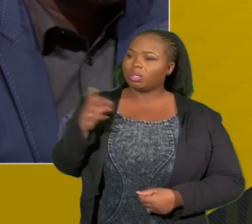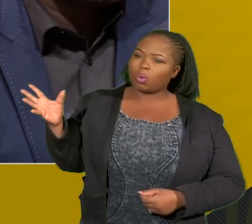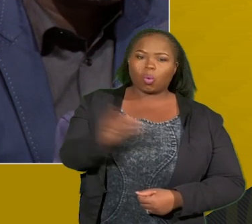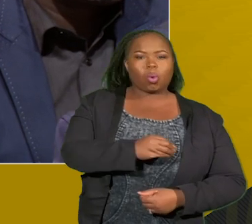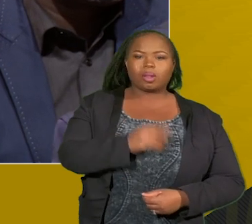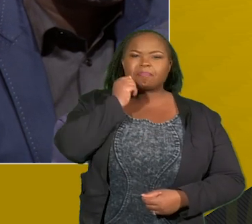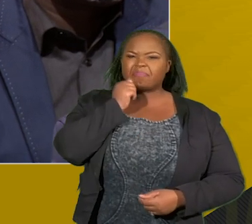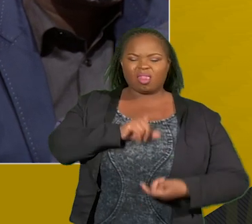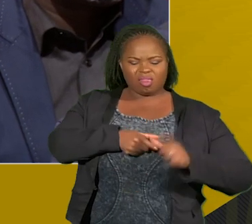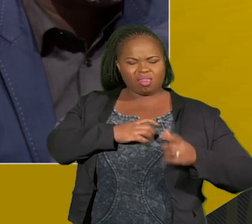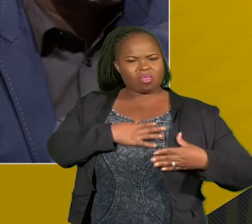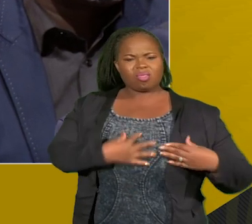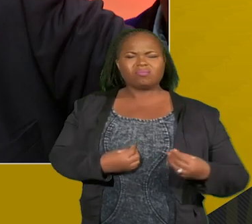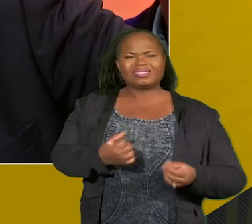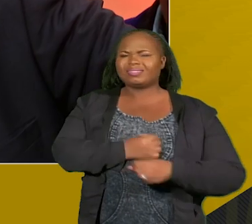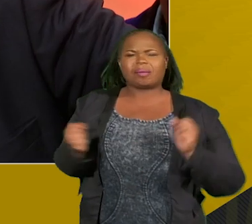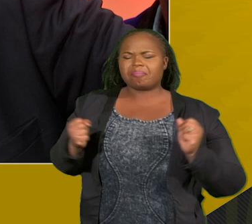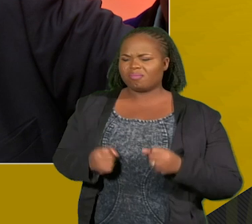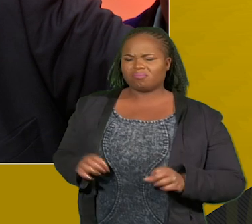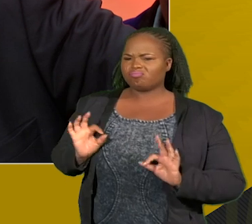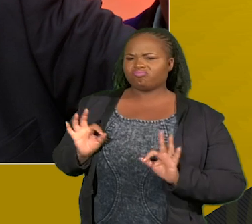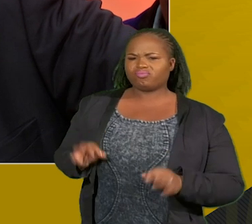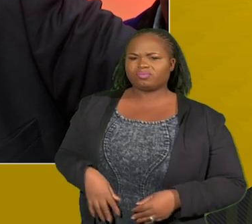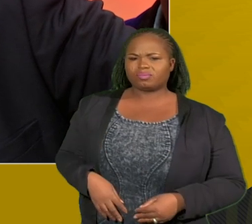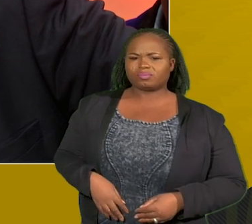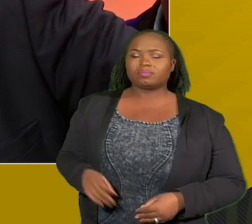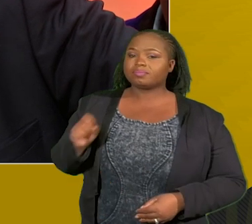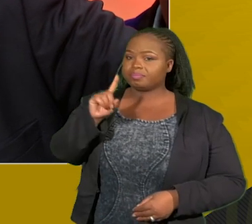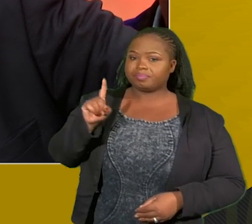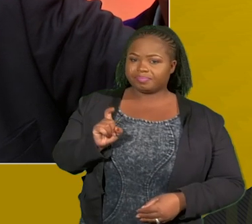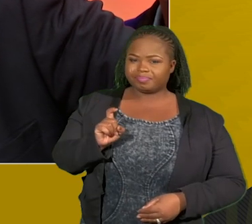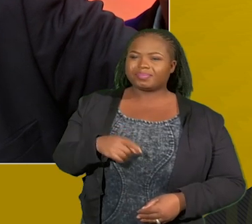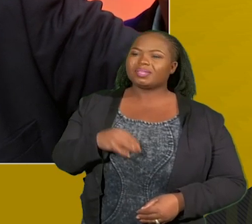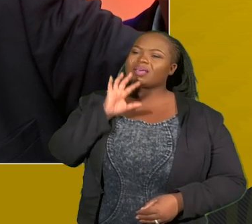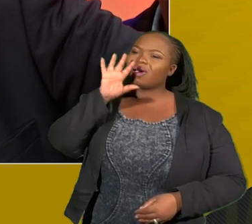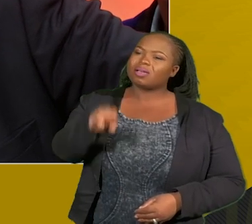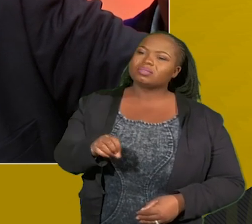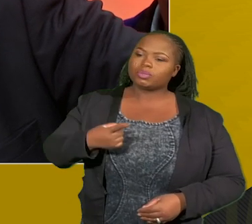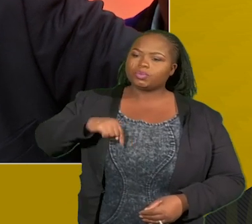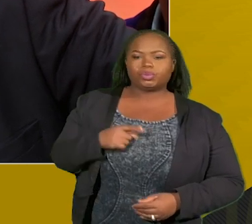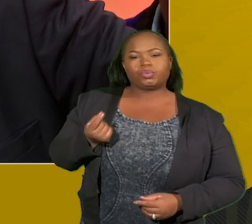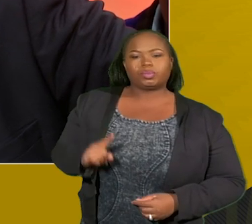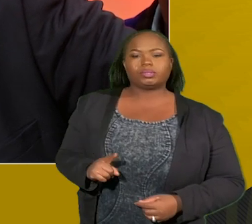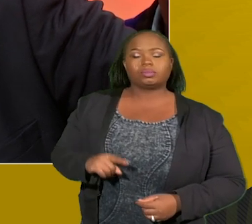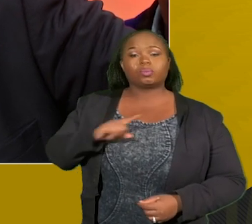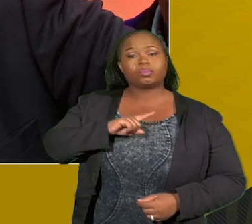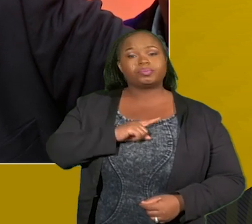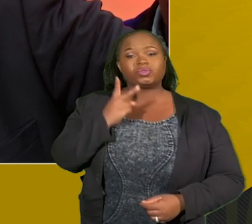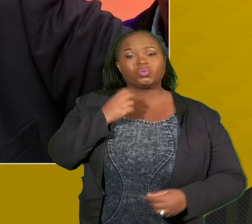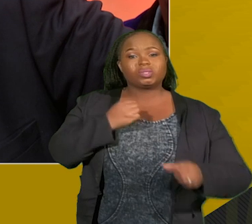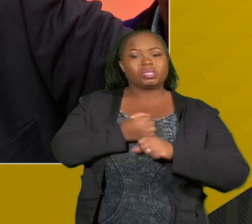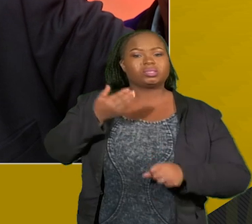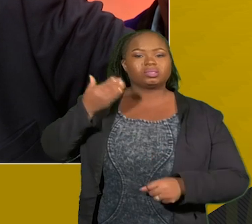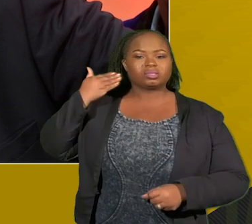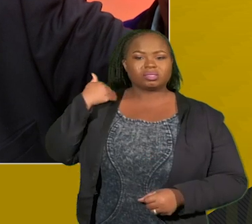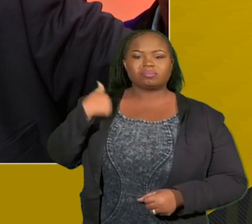are broken. Some of us are not. And the question was raised that what is it that we do? You know, 2 years ago,